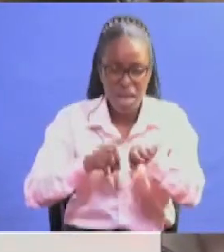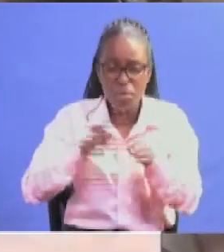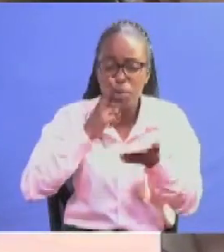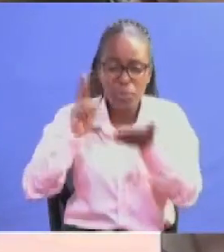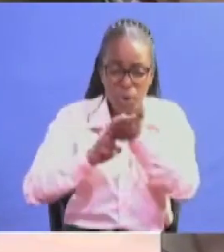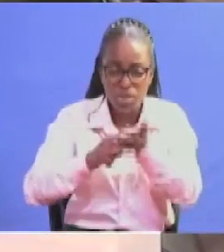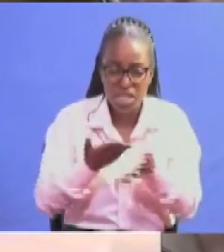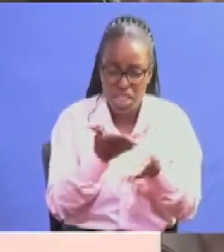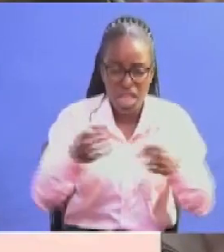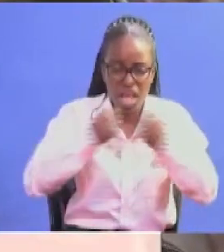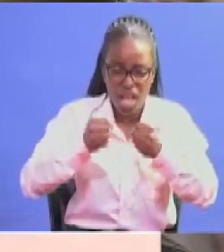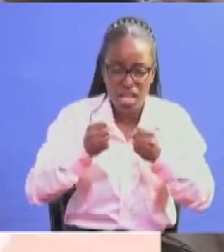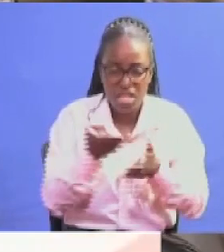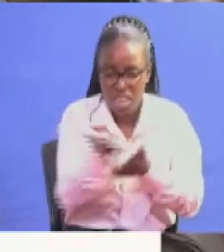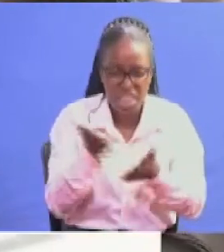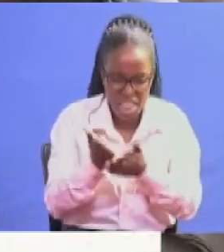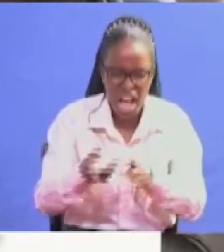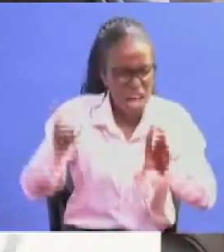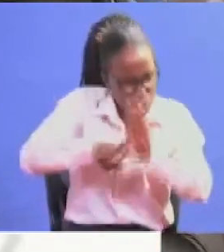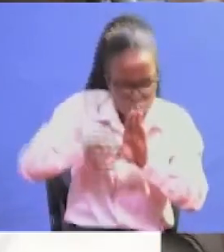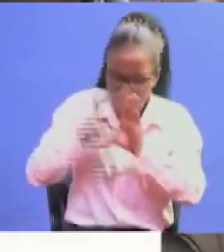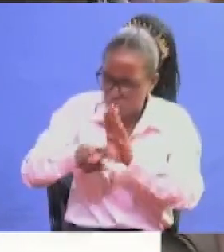like they have joined together